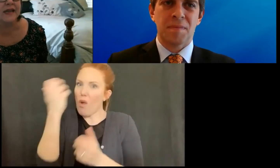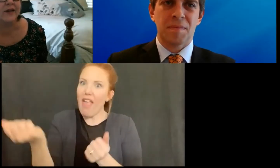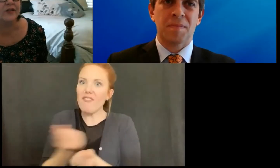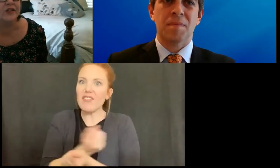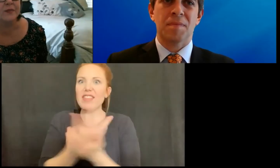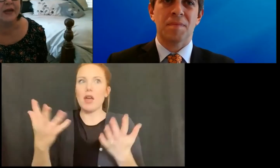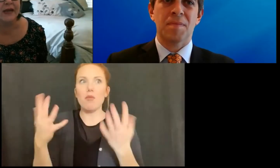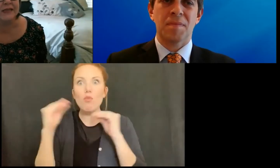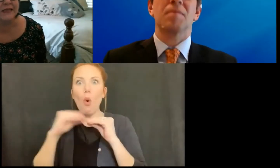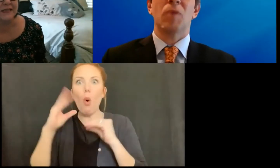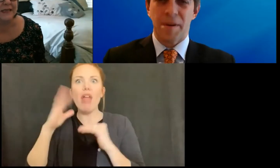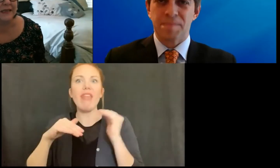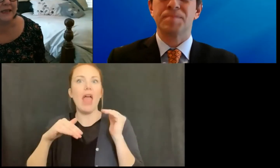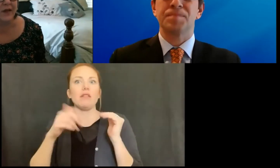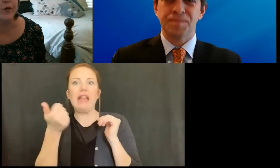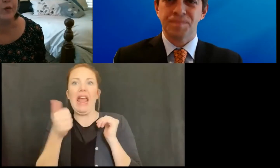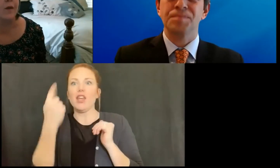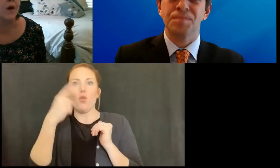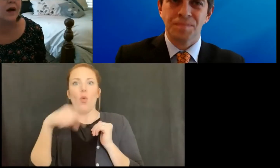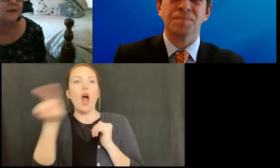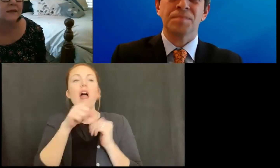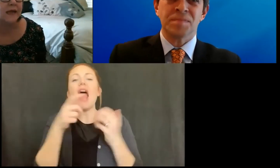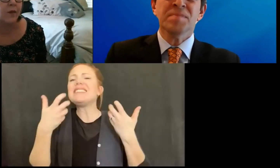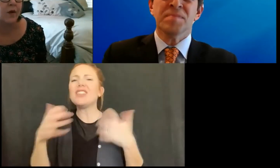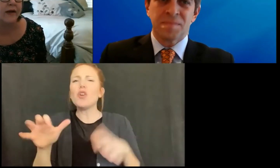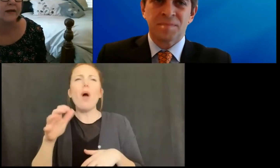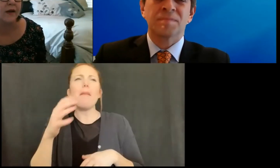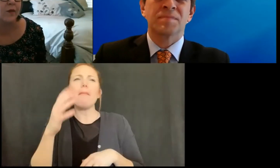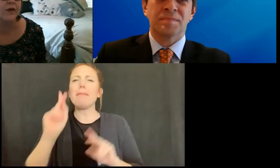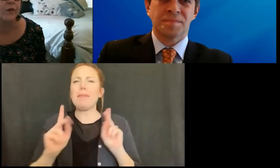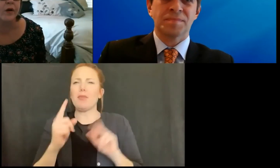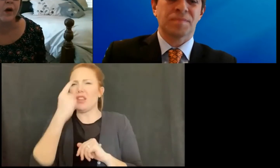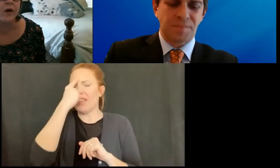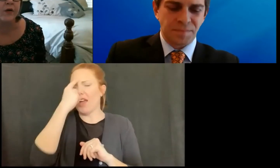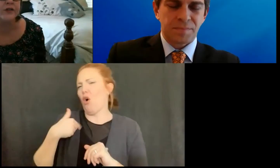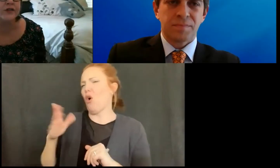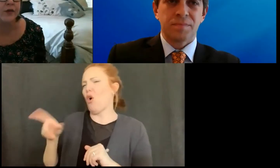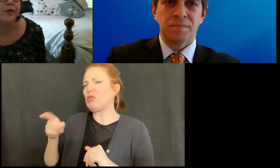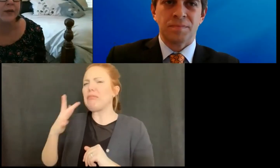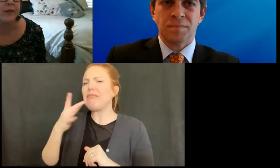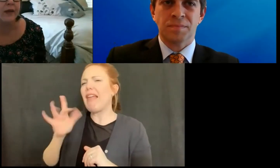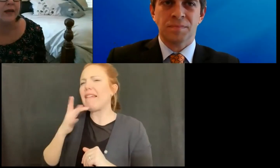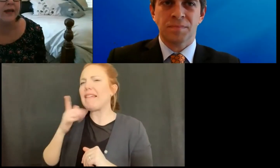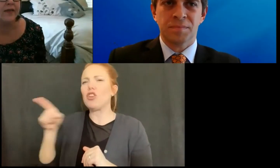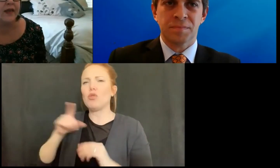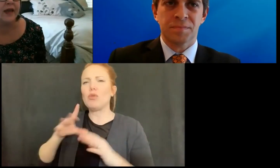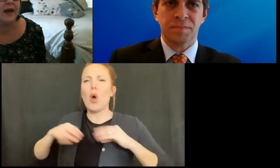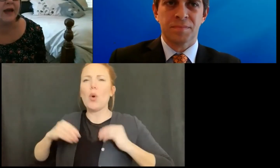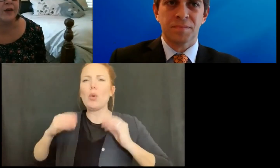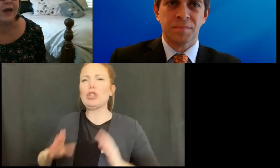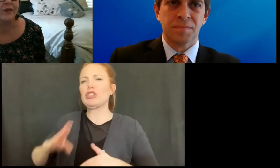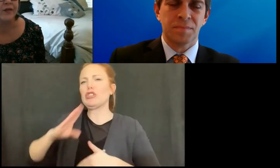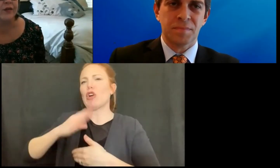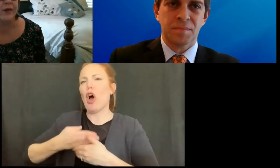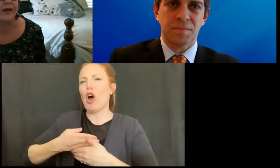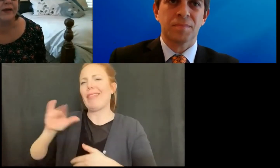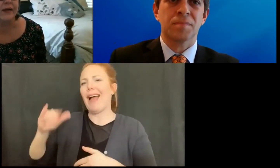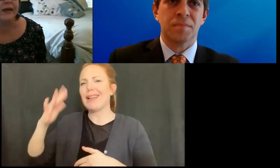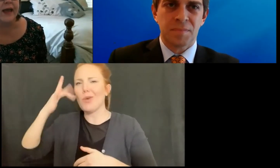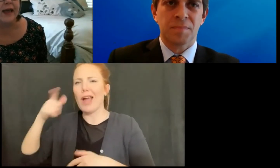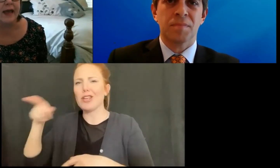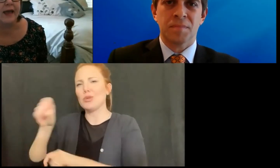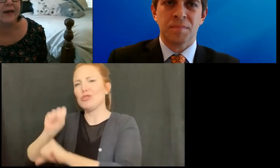was there just because Right. of who I was. I wanted to work harder and show them that I knew how to do